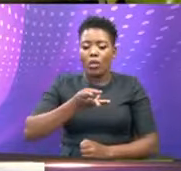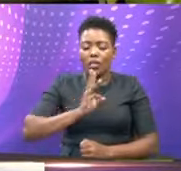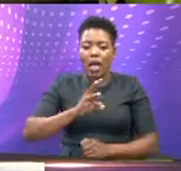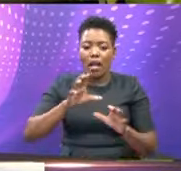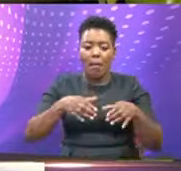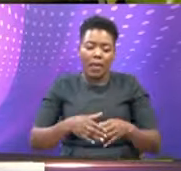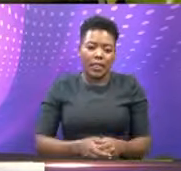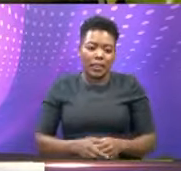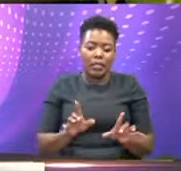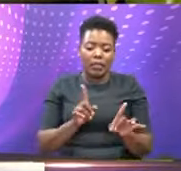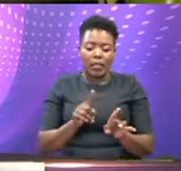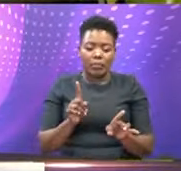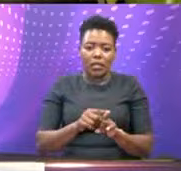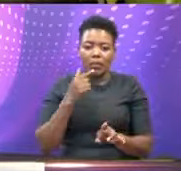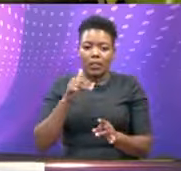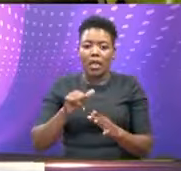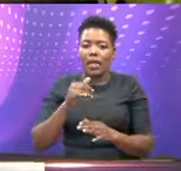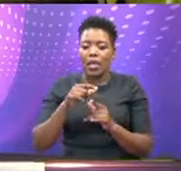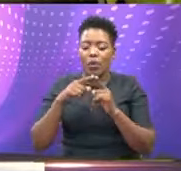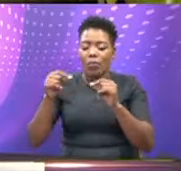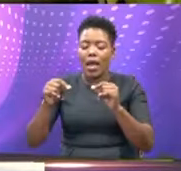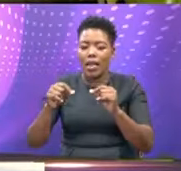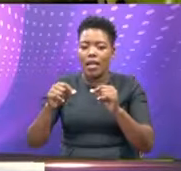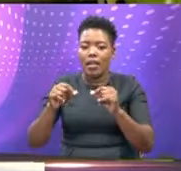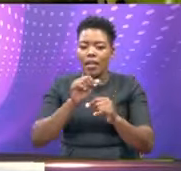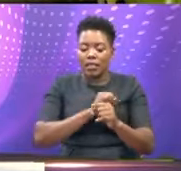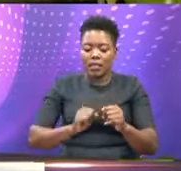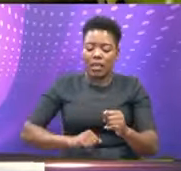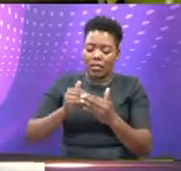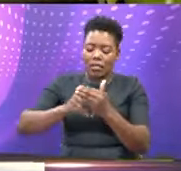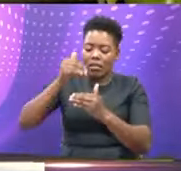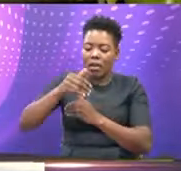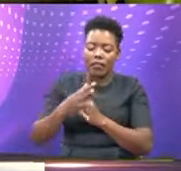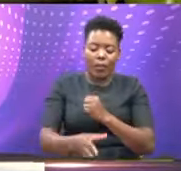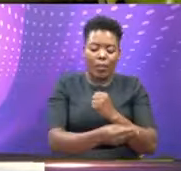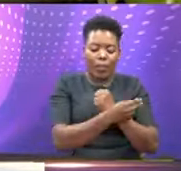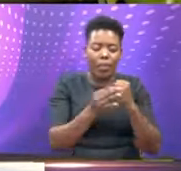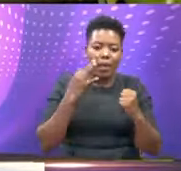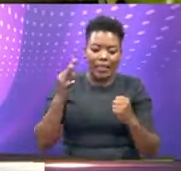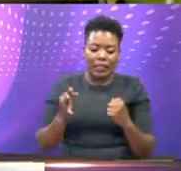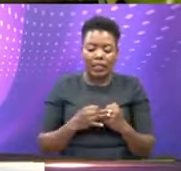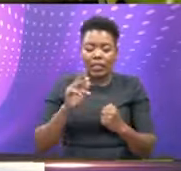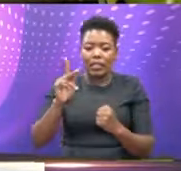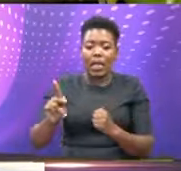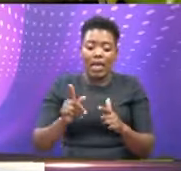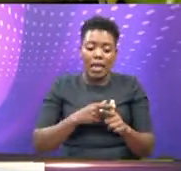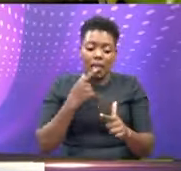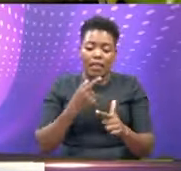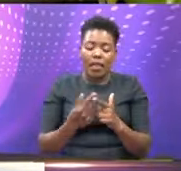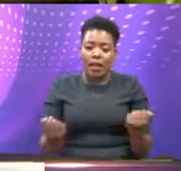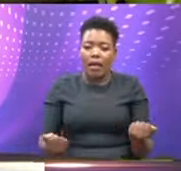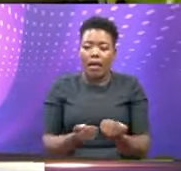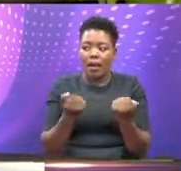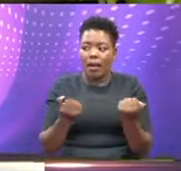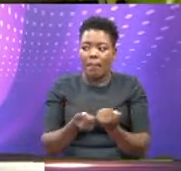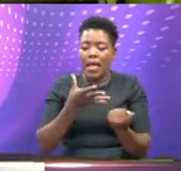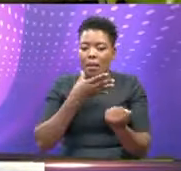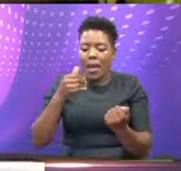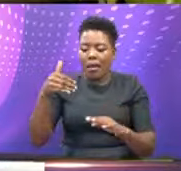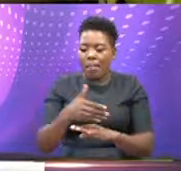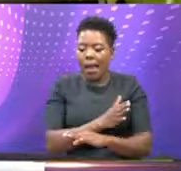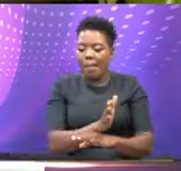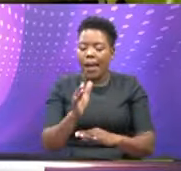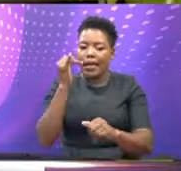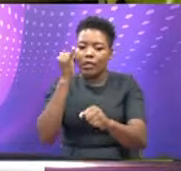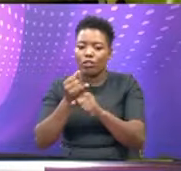Company. Kata kamano ne olero ne od bura mar Senate ni bang' miyo Dr. David Monda omenda maromo shillings 1,800,